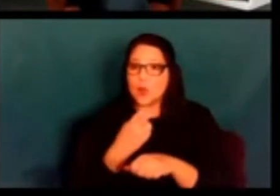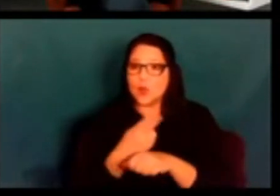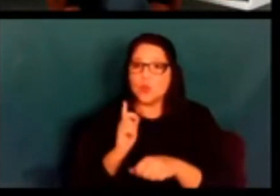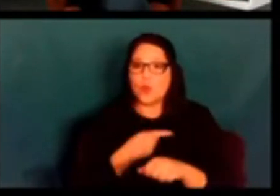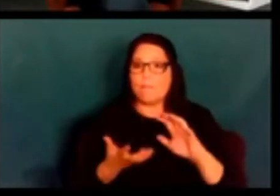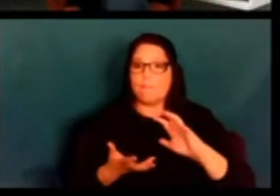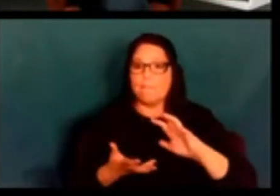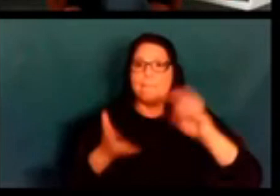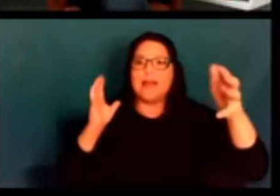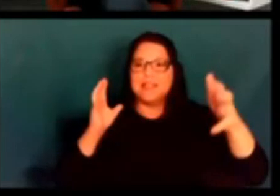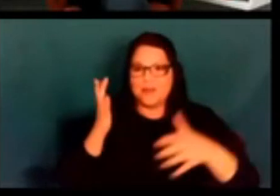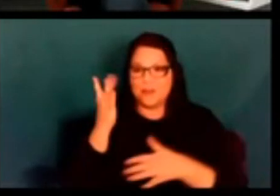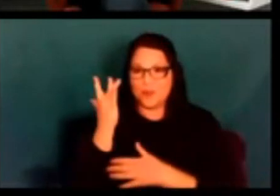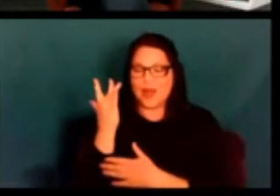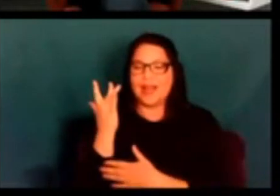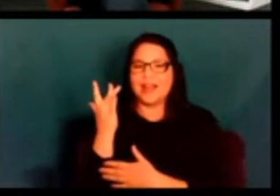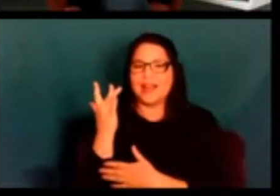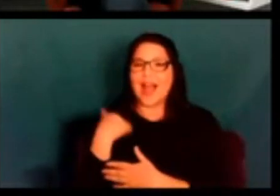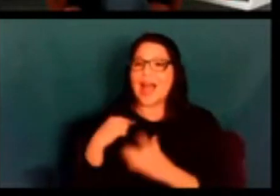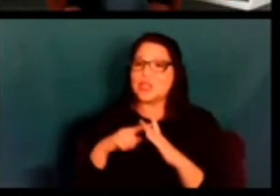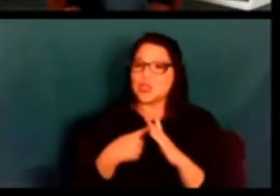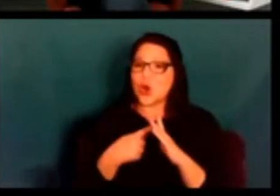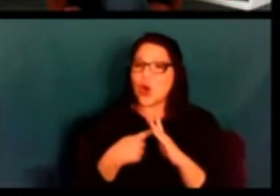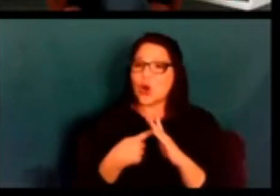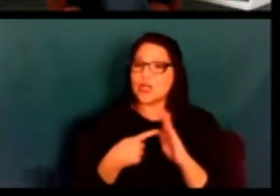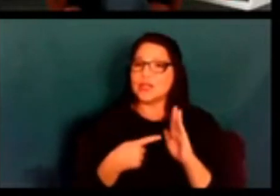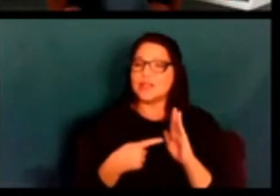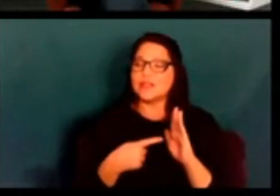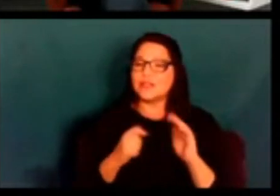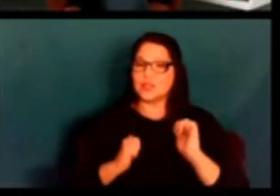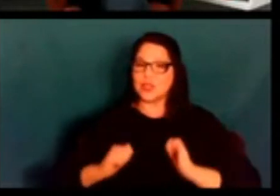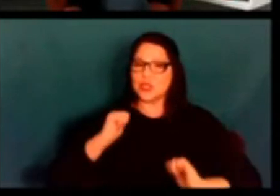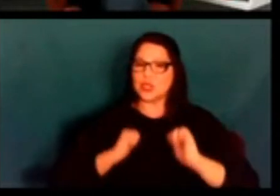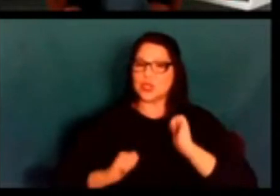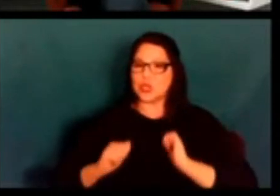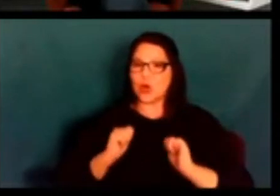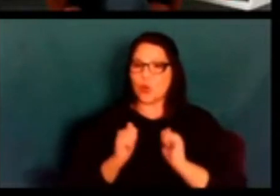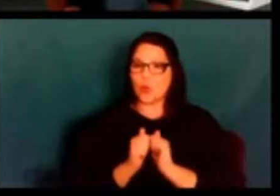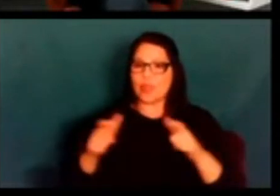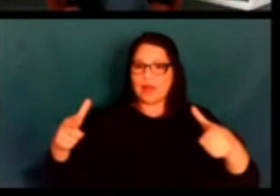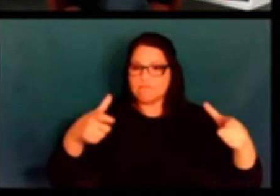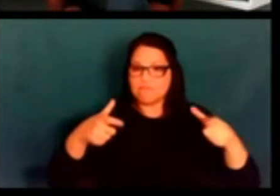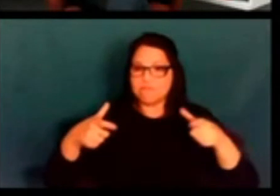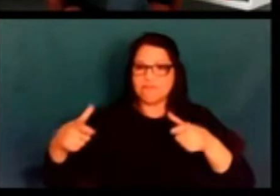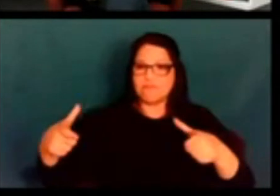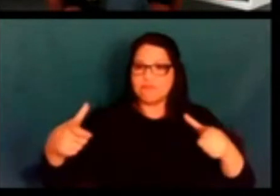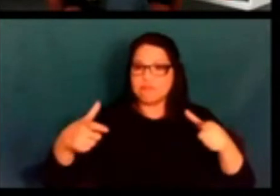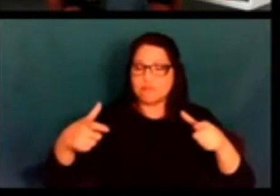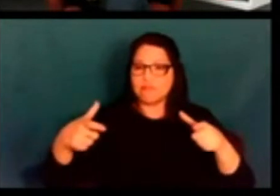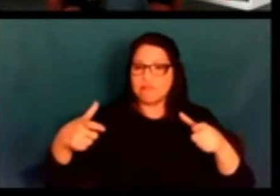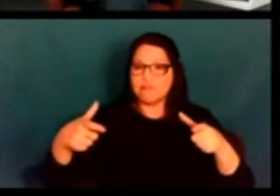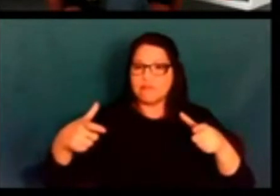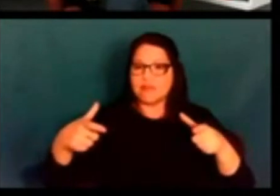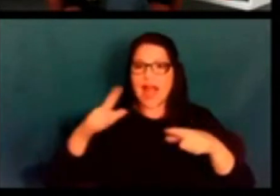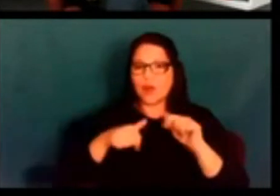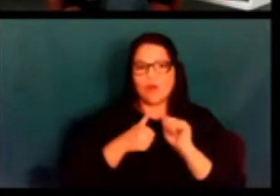because I started the show by bringing me on in the spaceship. And there was no way